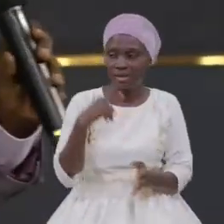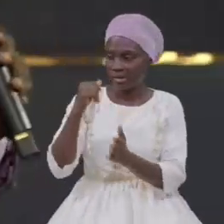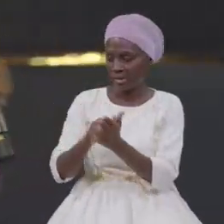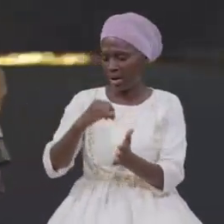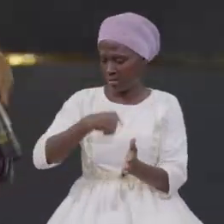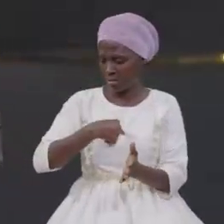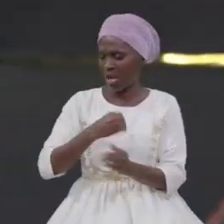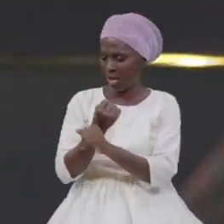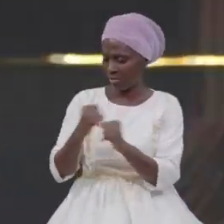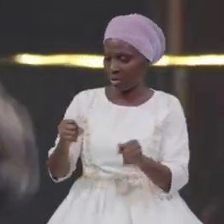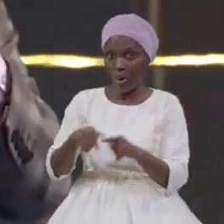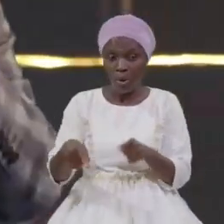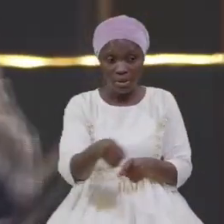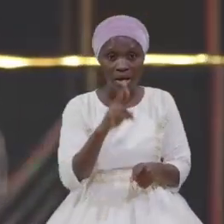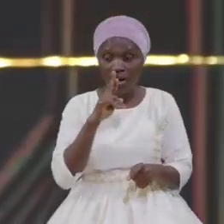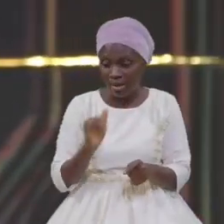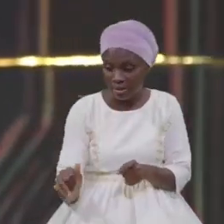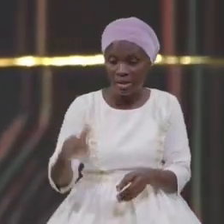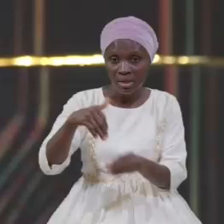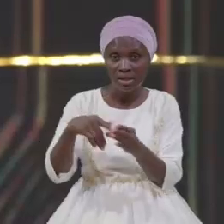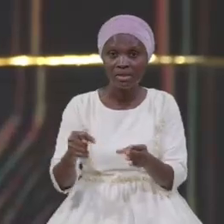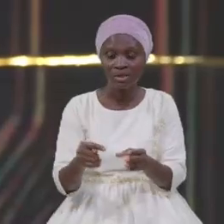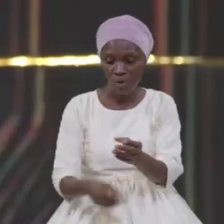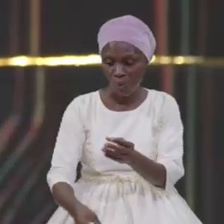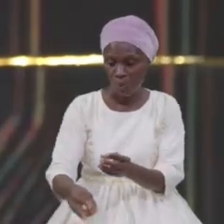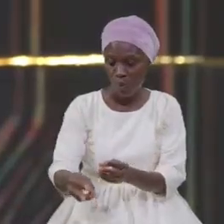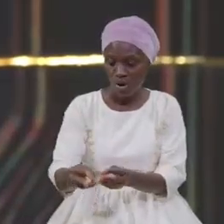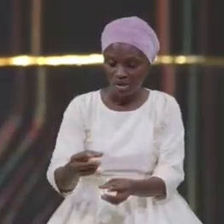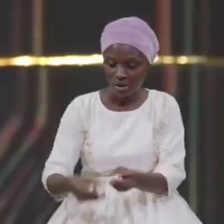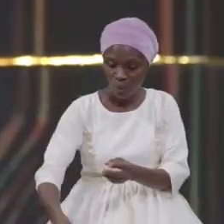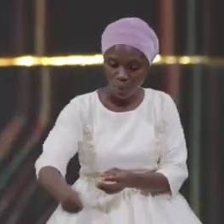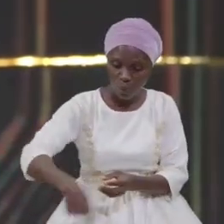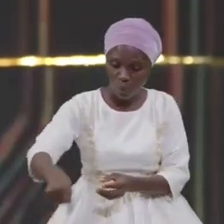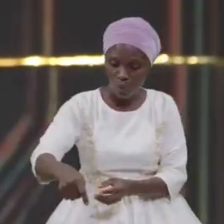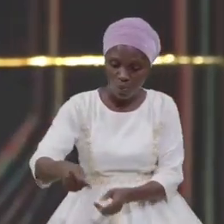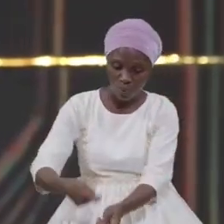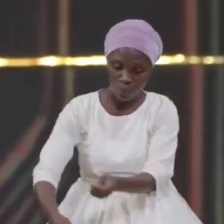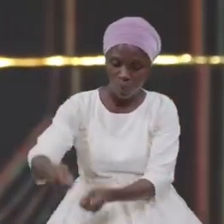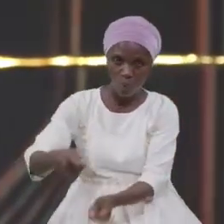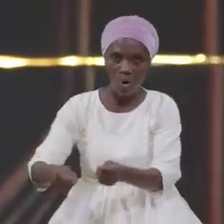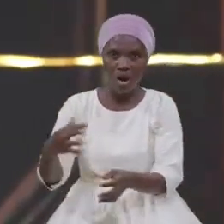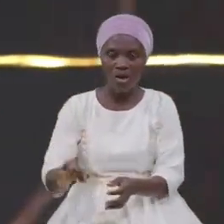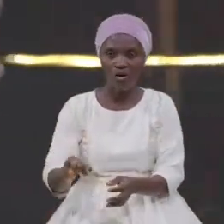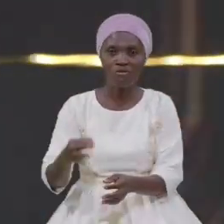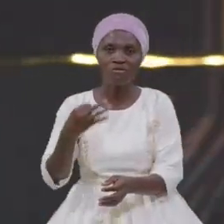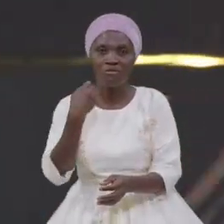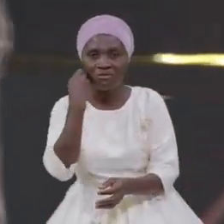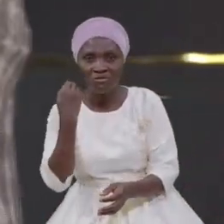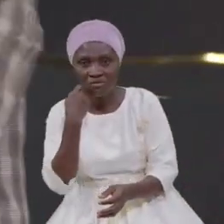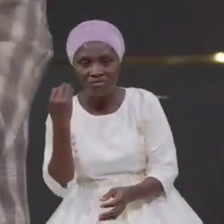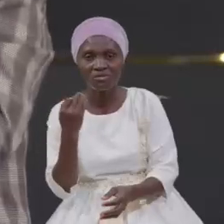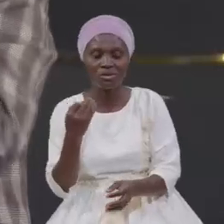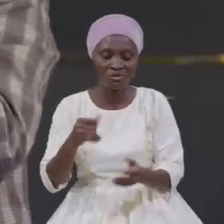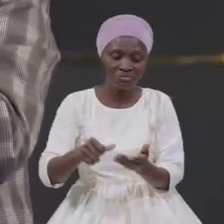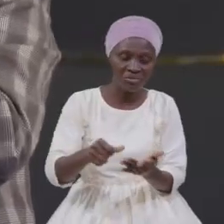in the well of fornication, adultery, and drunkenness. No, no. When you are